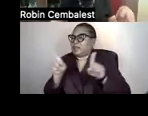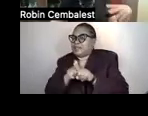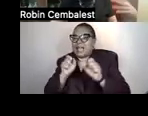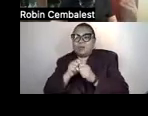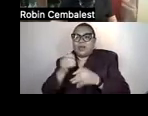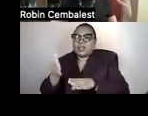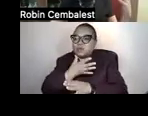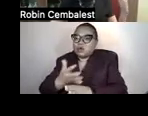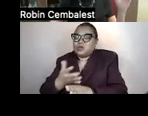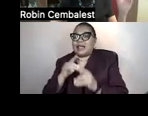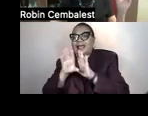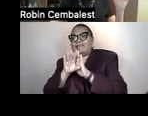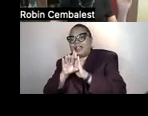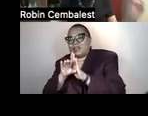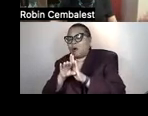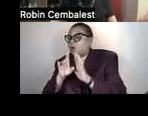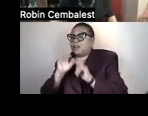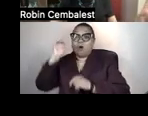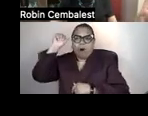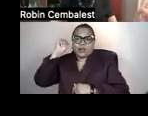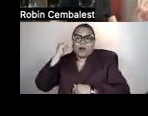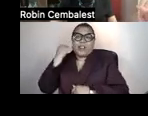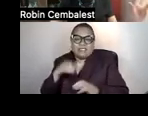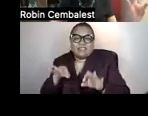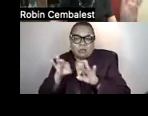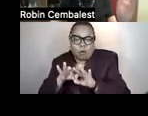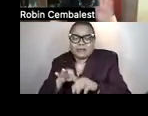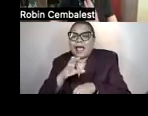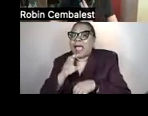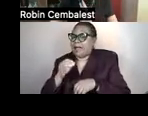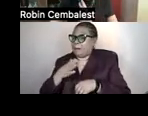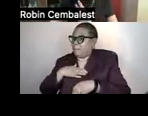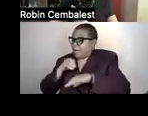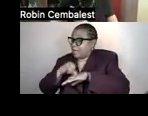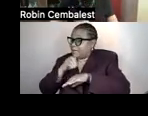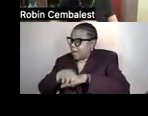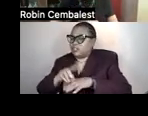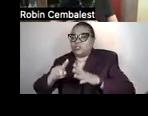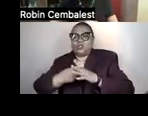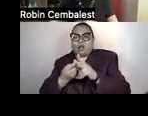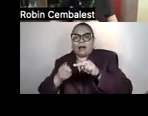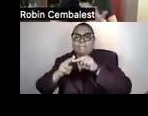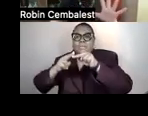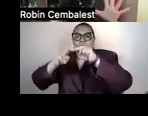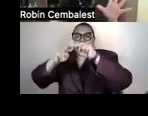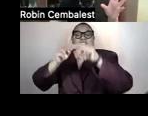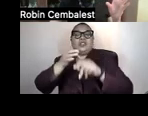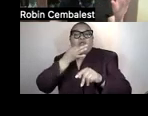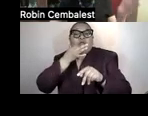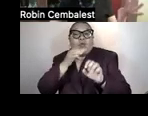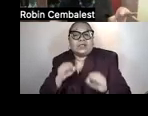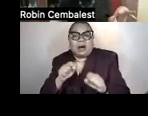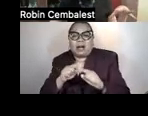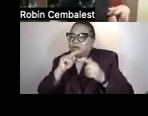music, and video or audio if relevant. And my advice is to start building this out as soon as possible